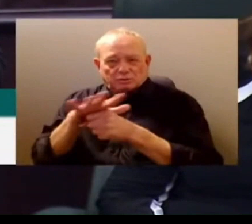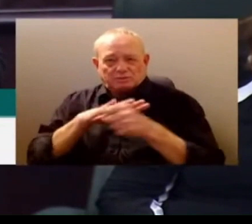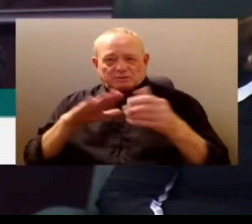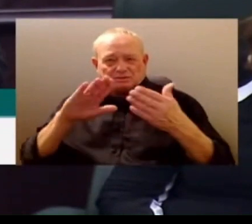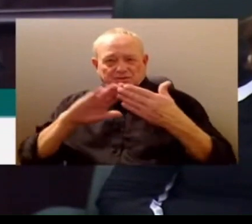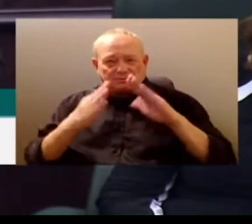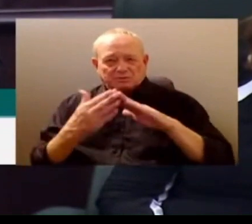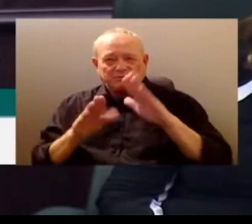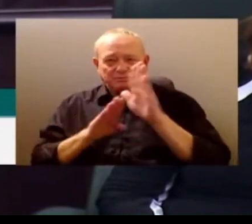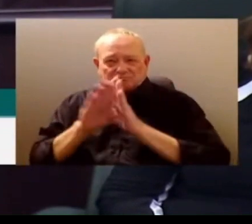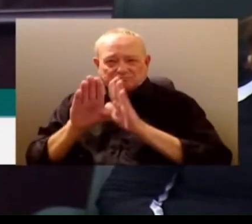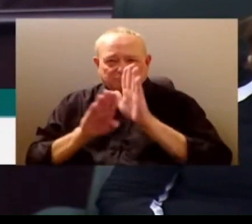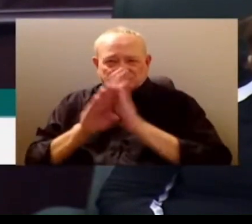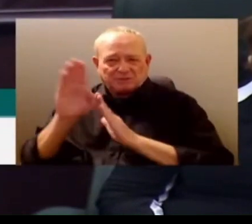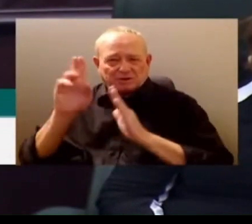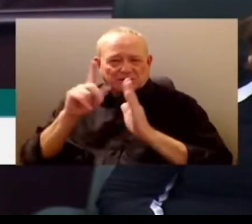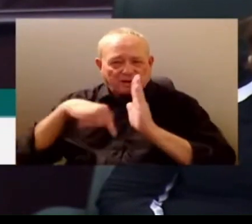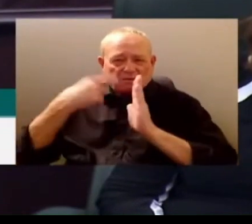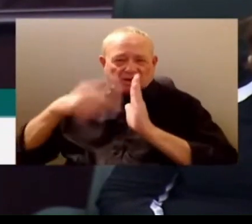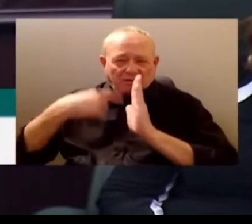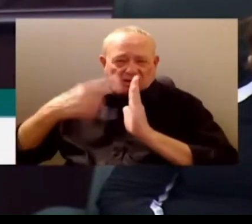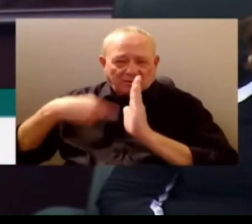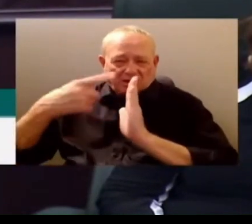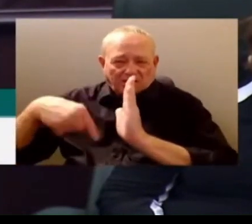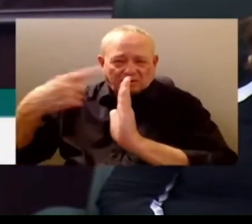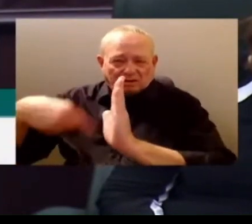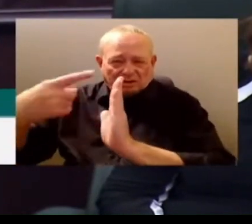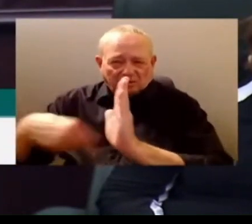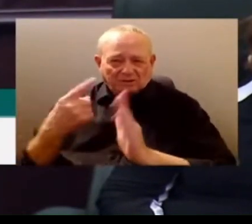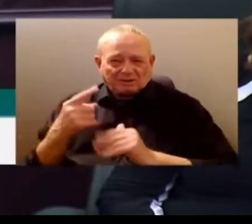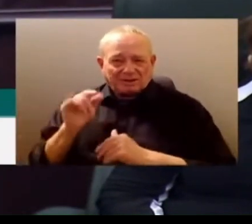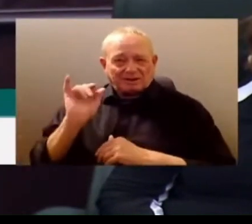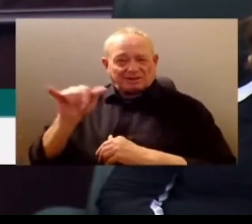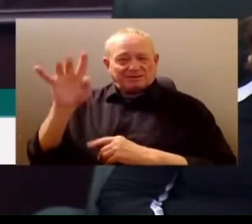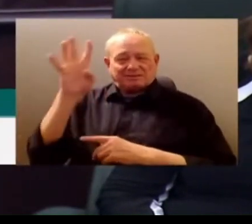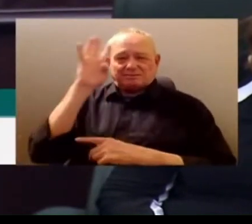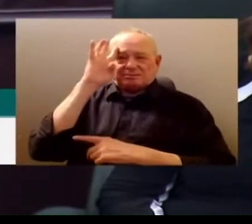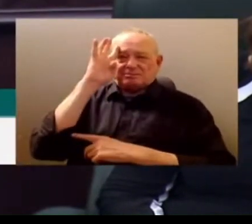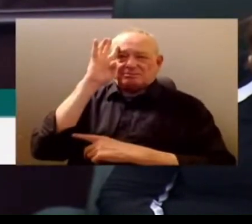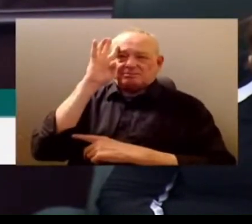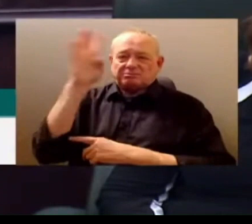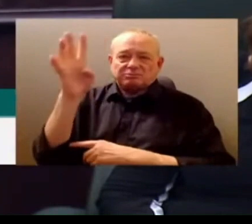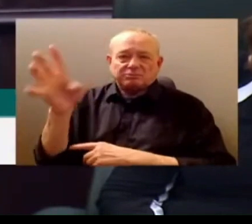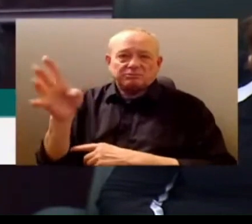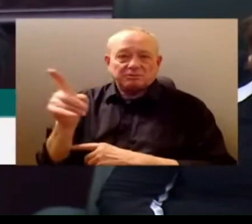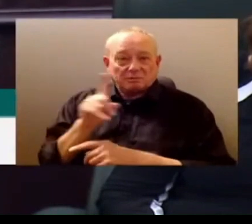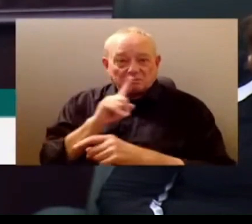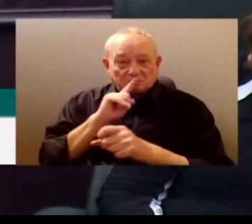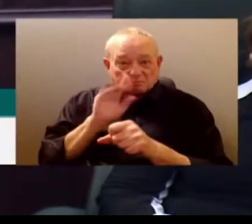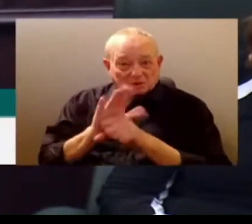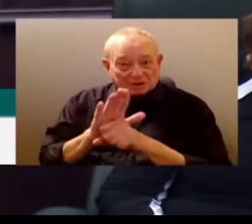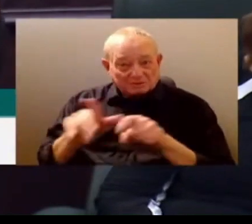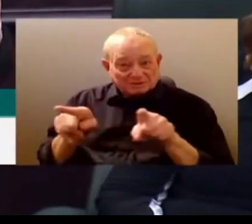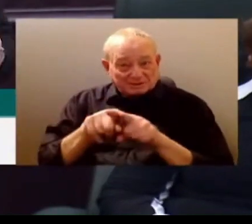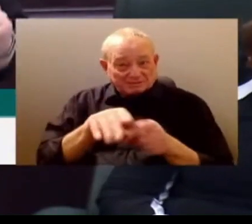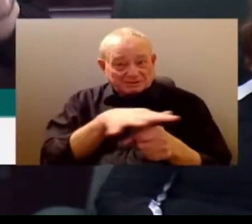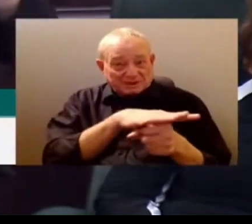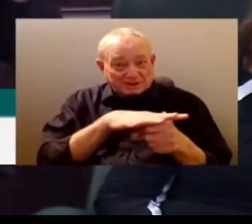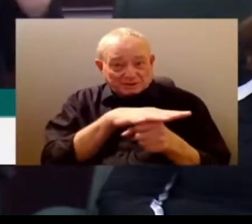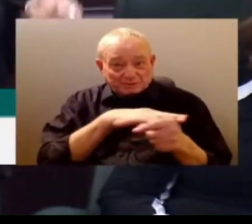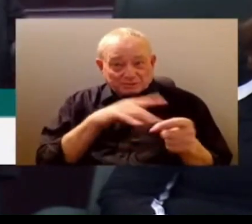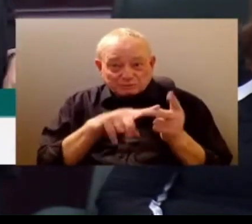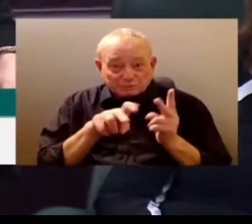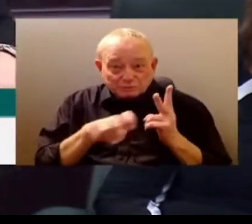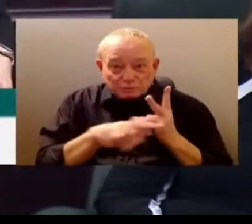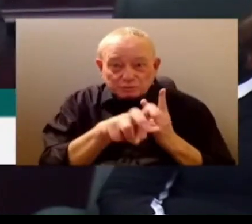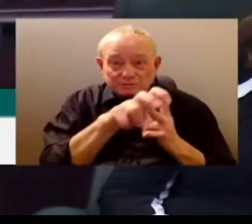that this whole fiasco is created by his promising the same trees to forestry and tourism? Does the right hand